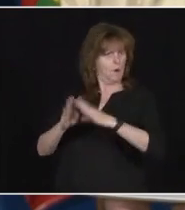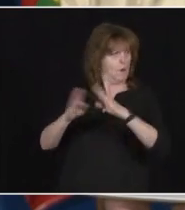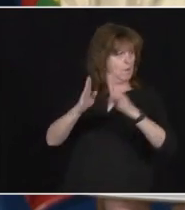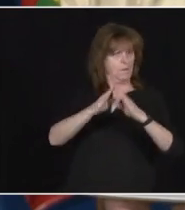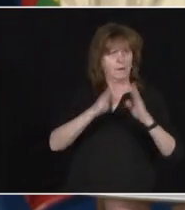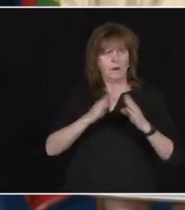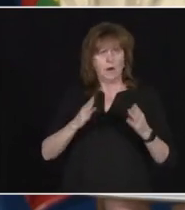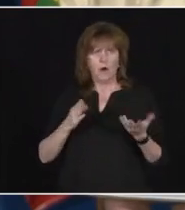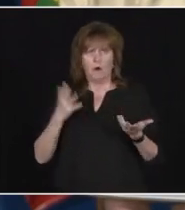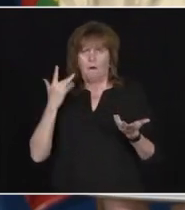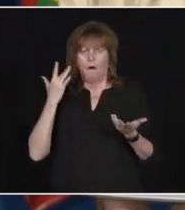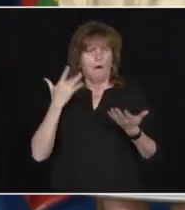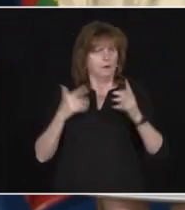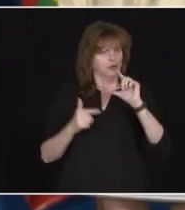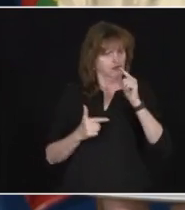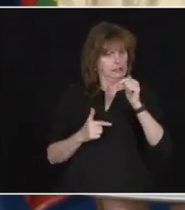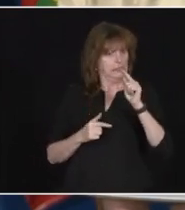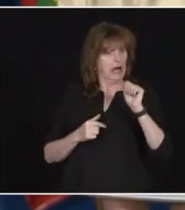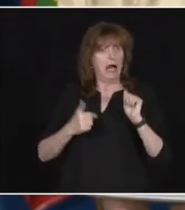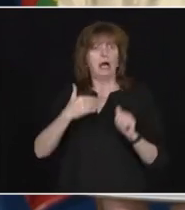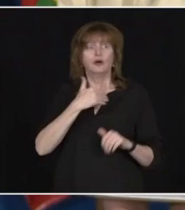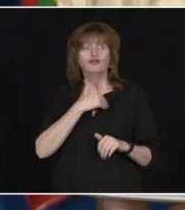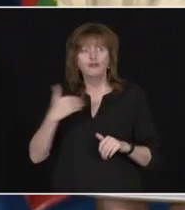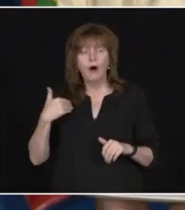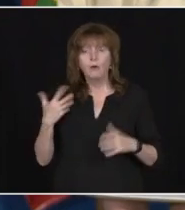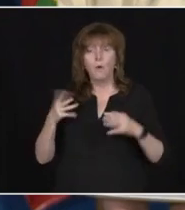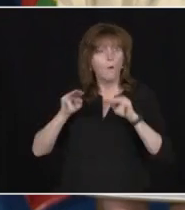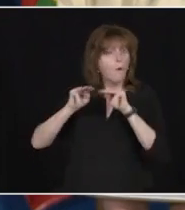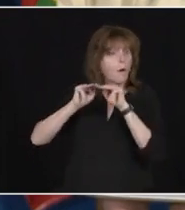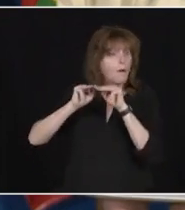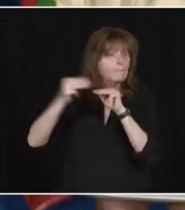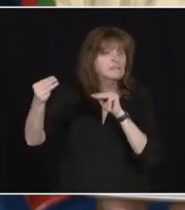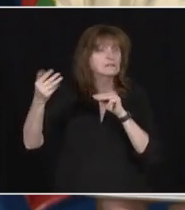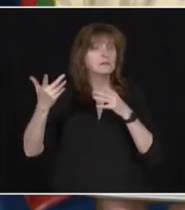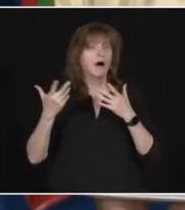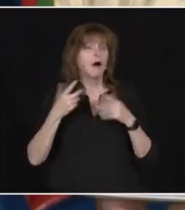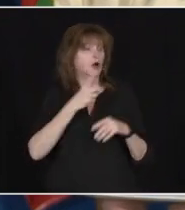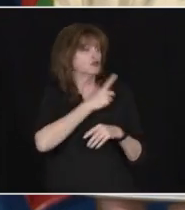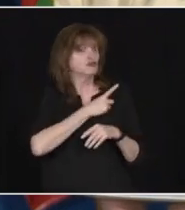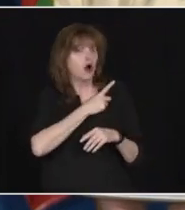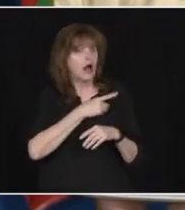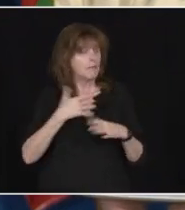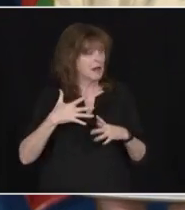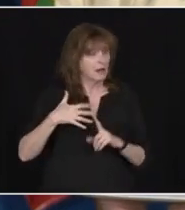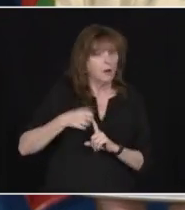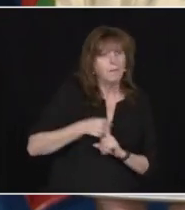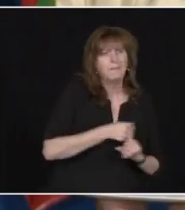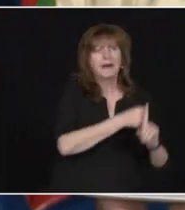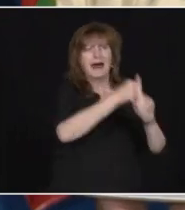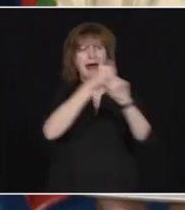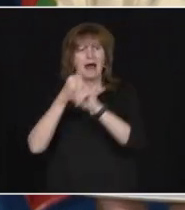and the situation in the GTA in terms of COVID-19 is much different than the rest of the province.